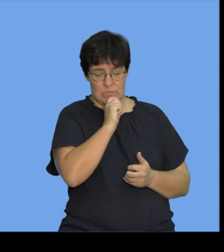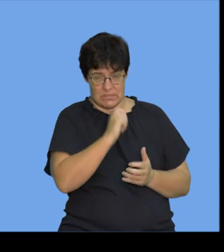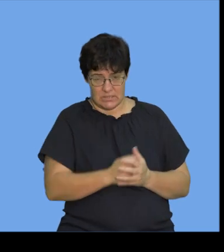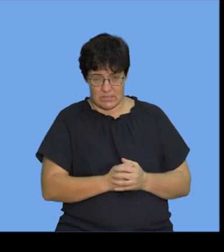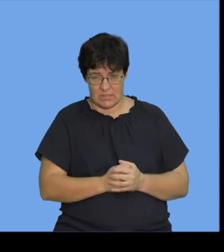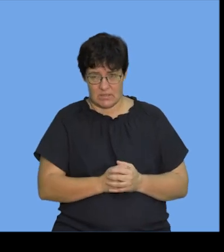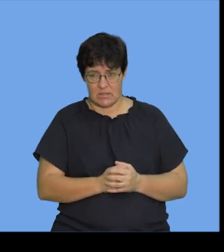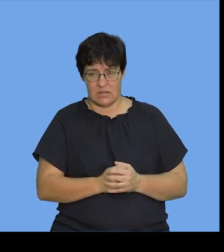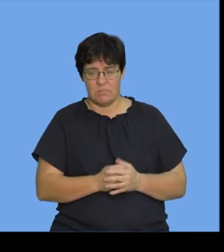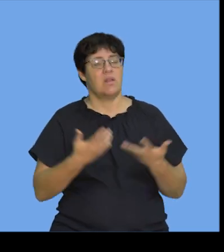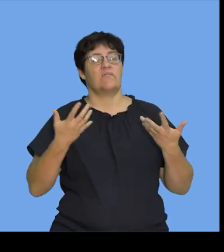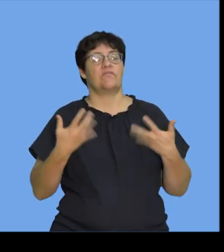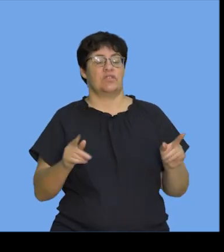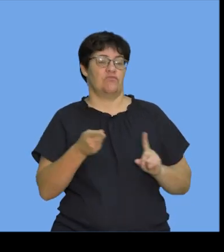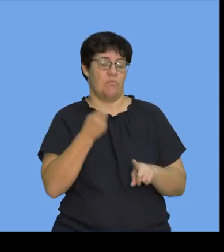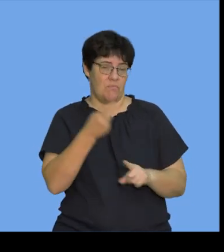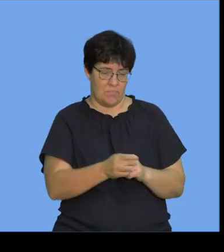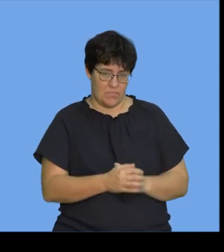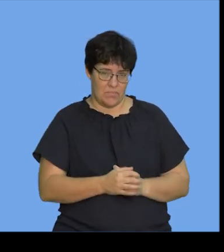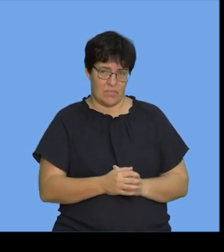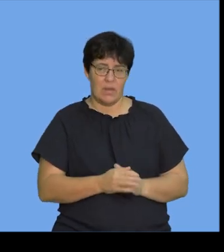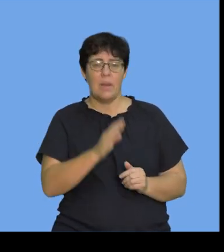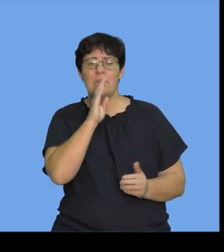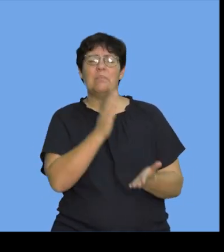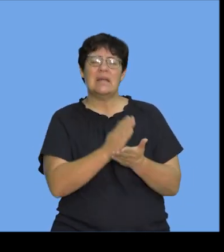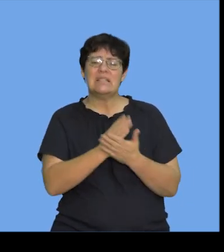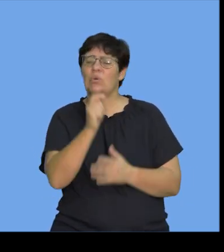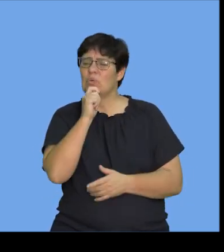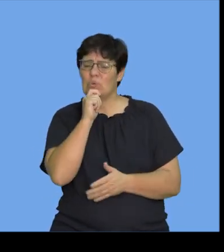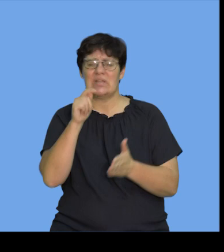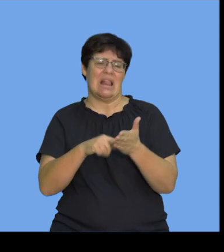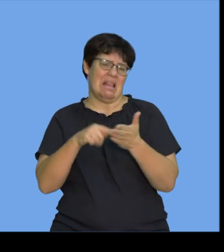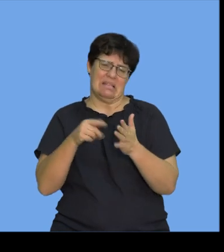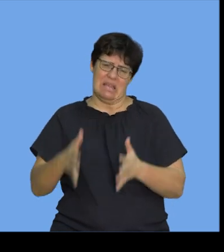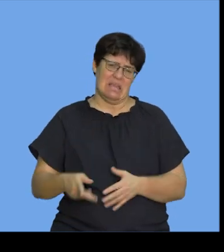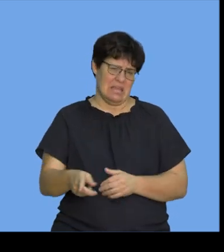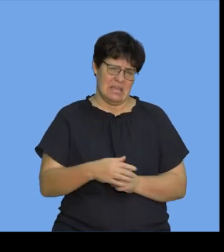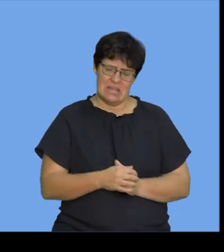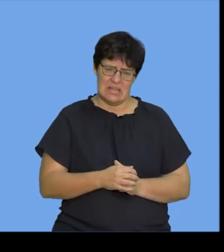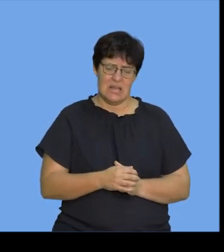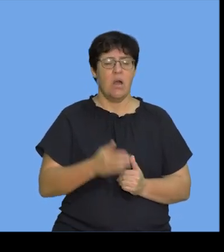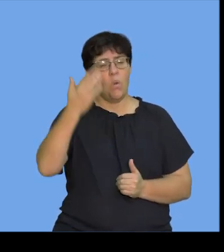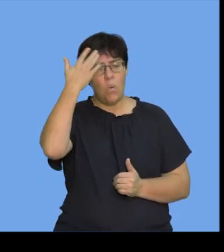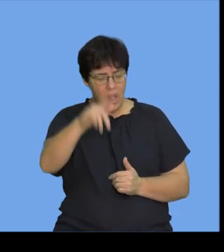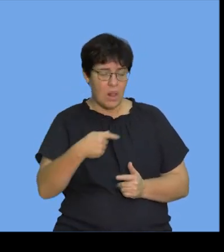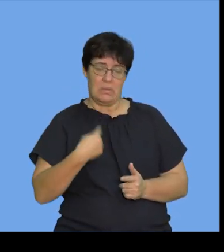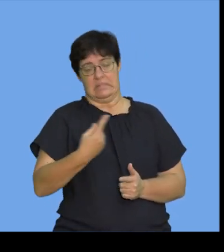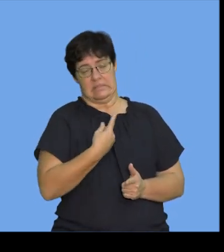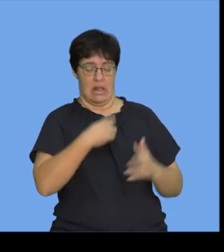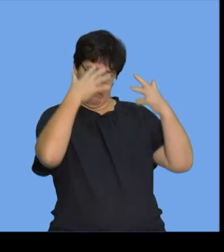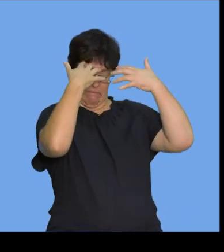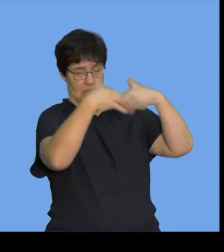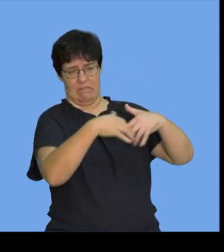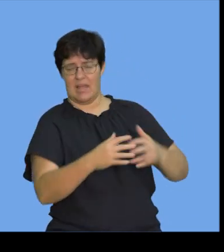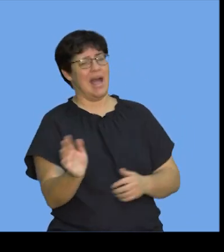you will be done from that. Please press your calculator, guys, when you're doing this. I know at times we try by all means to do mental maths,